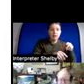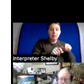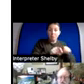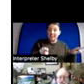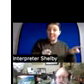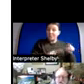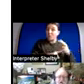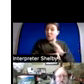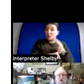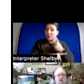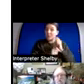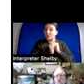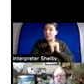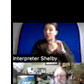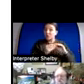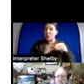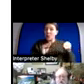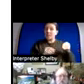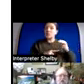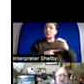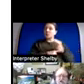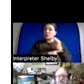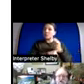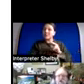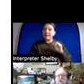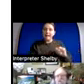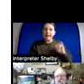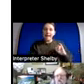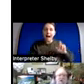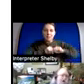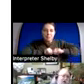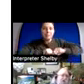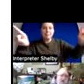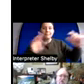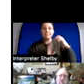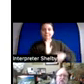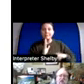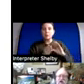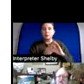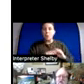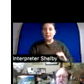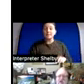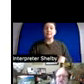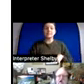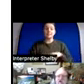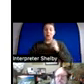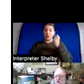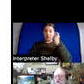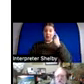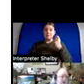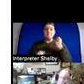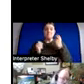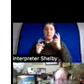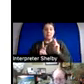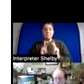and a large number of publications both online and offline have been using ai to